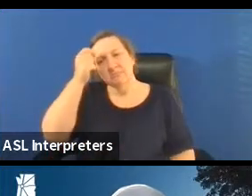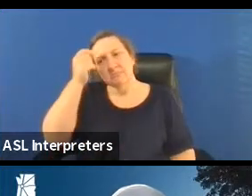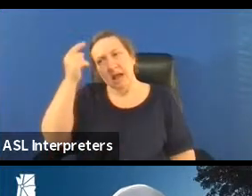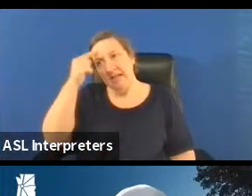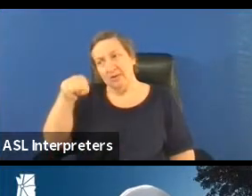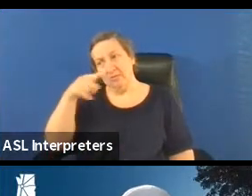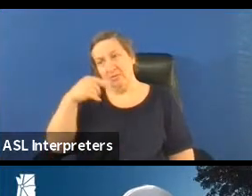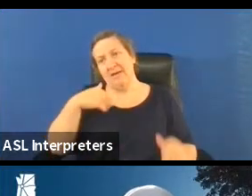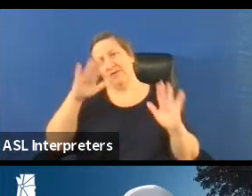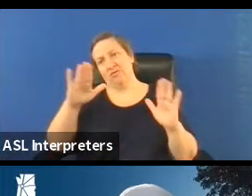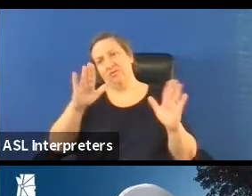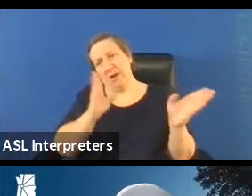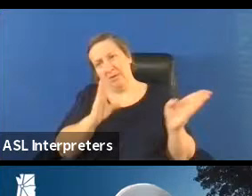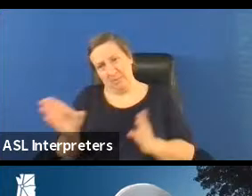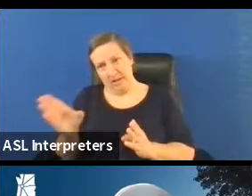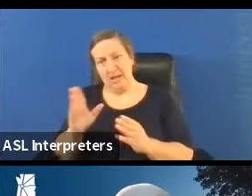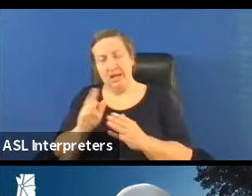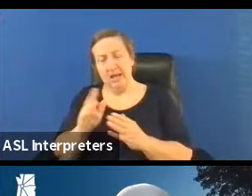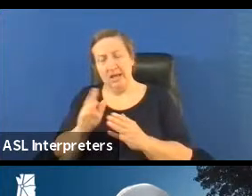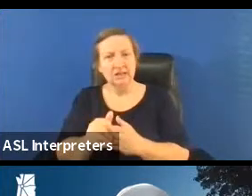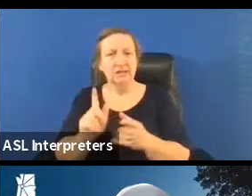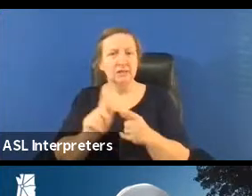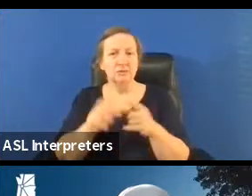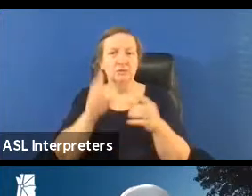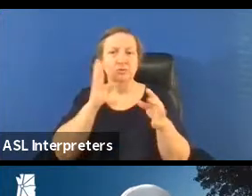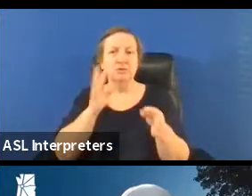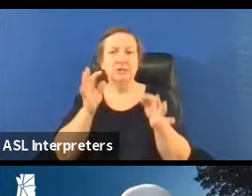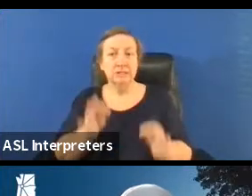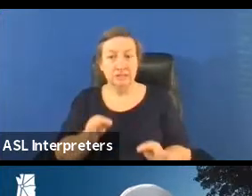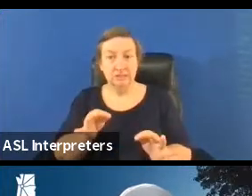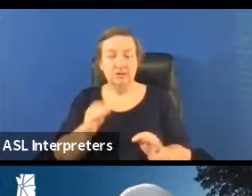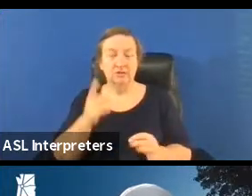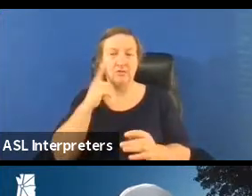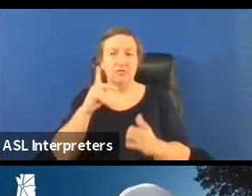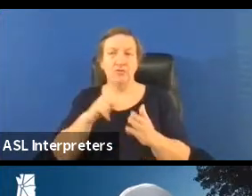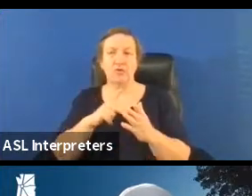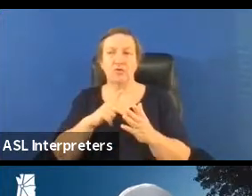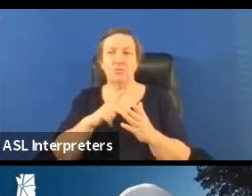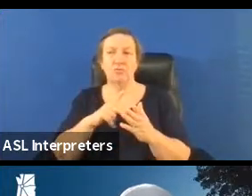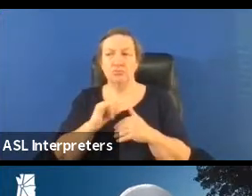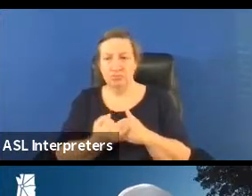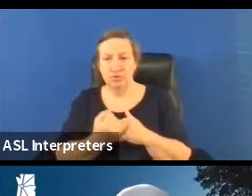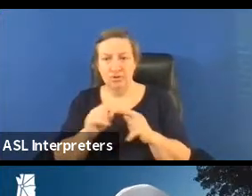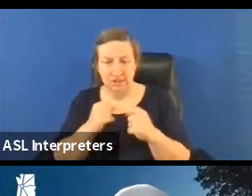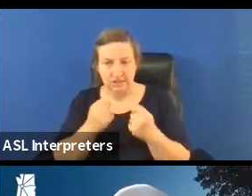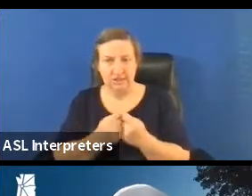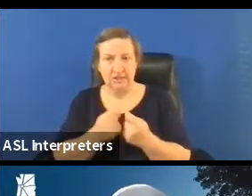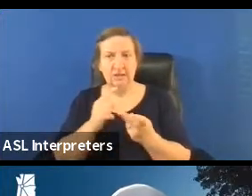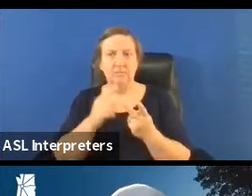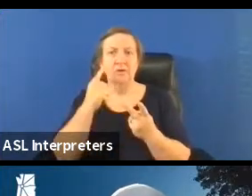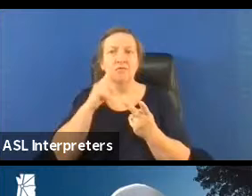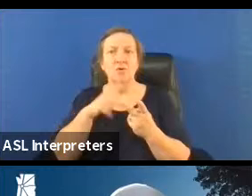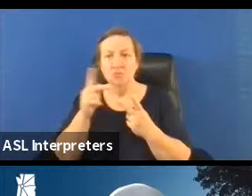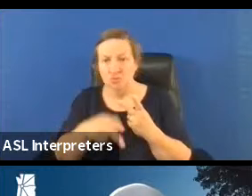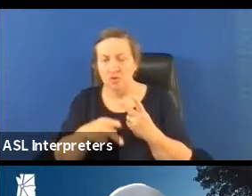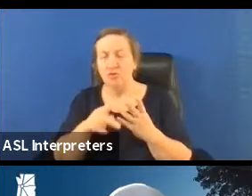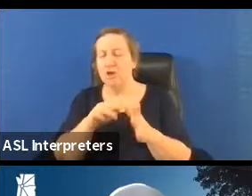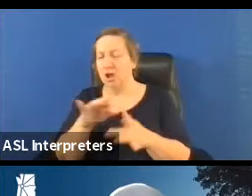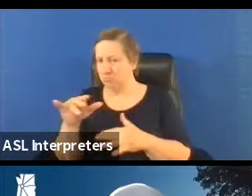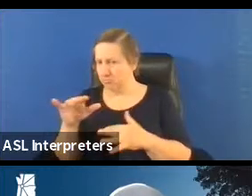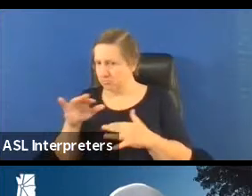great plan leading up to a decision point for the project team and for the program so that you can